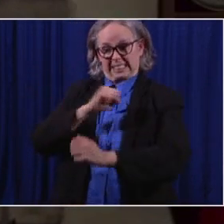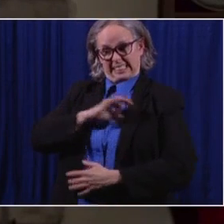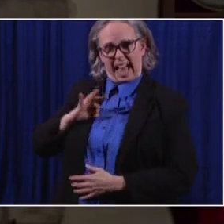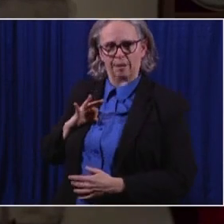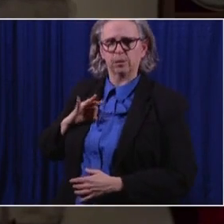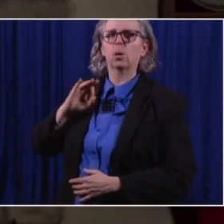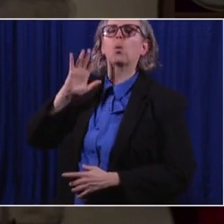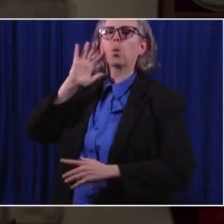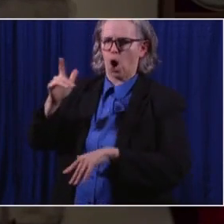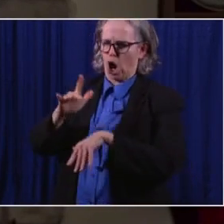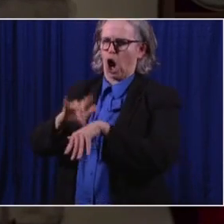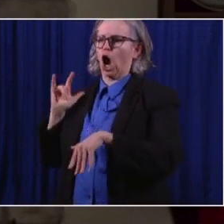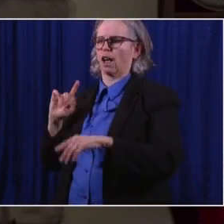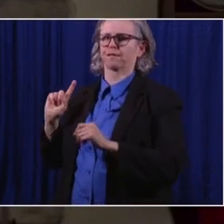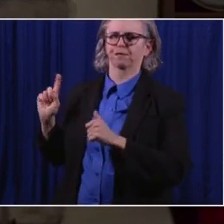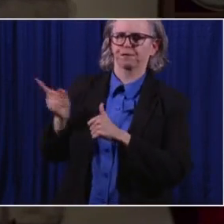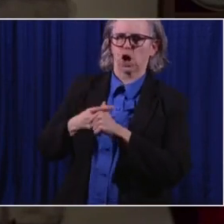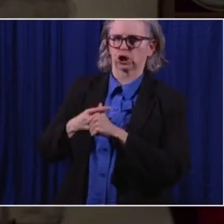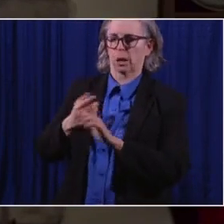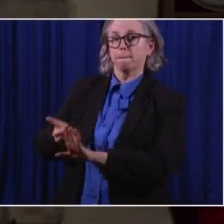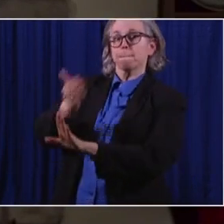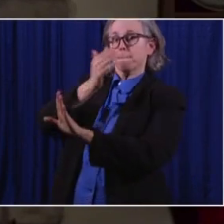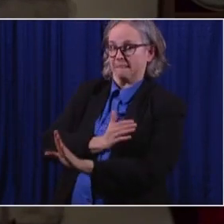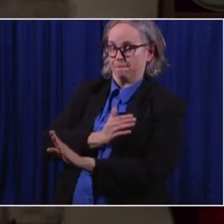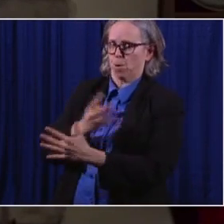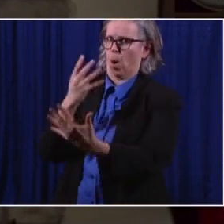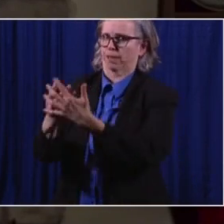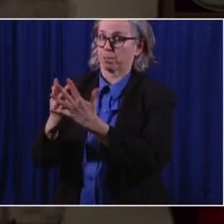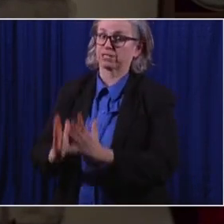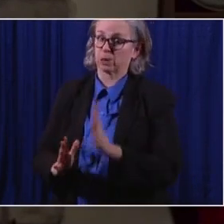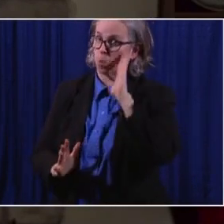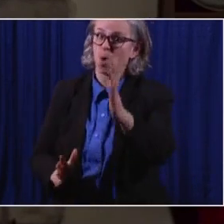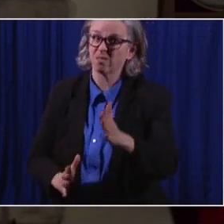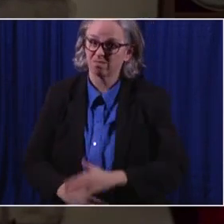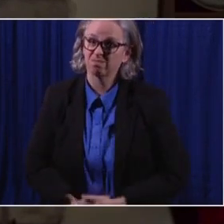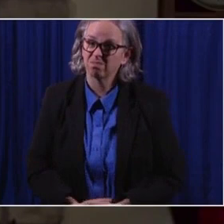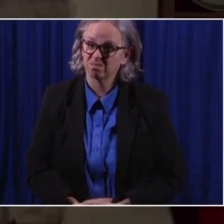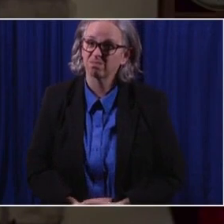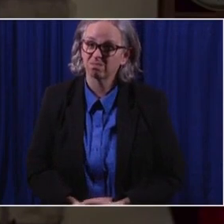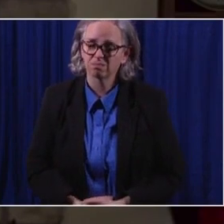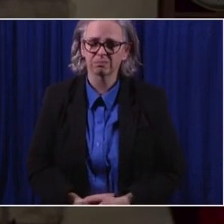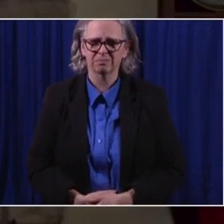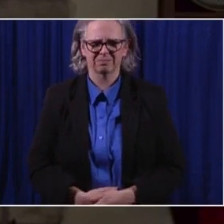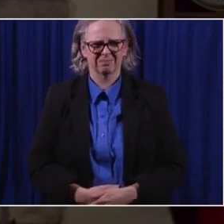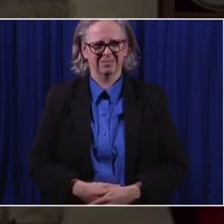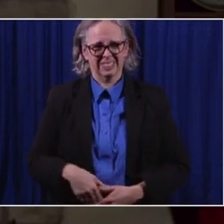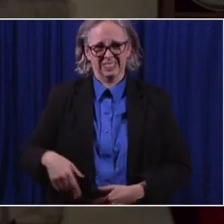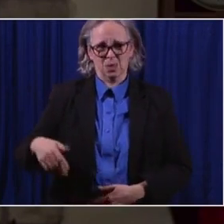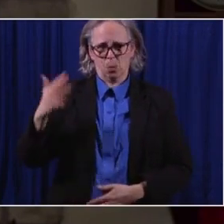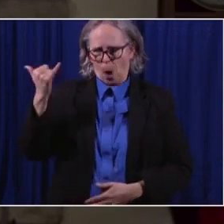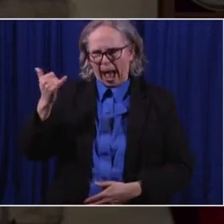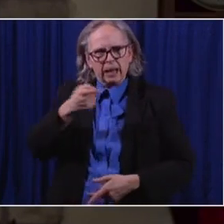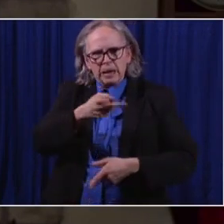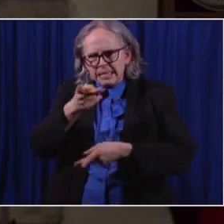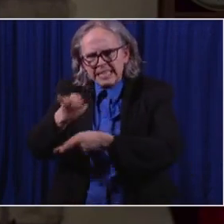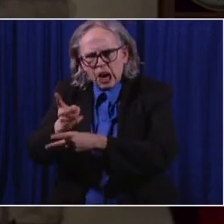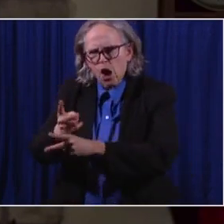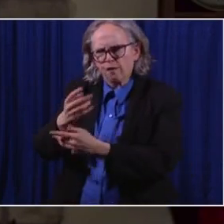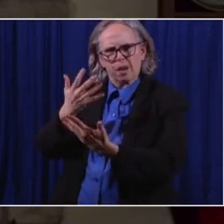earlier. And, you can accomplish a couple things with that. One is obviously you're taking care of that individual. You're getting